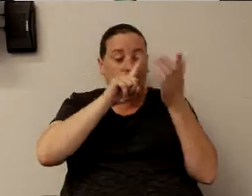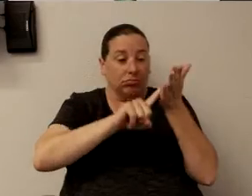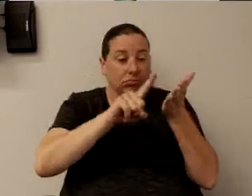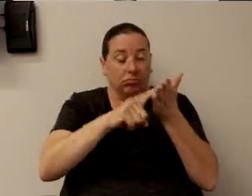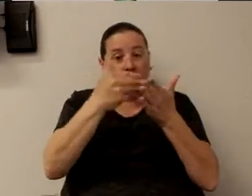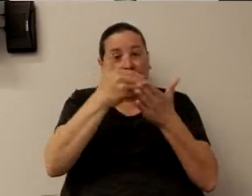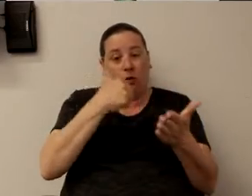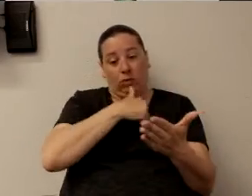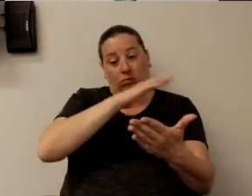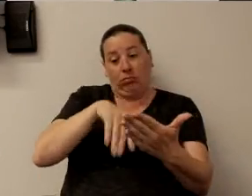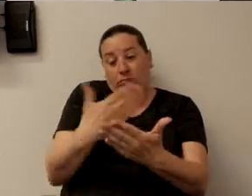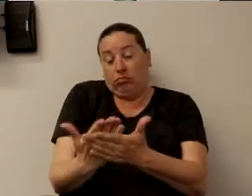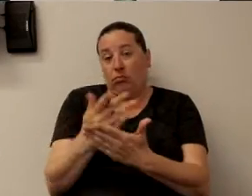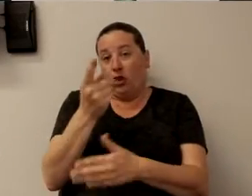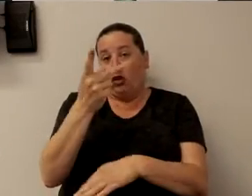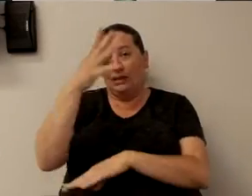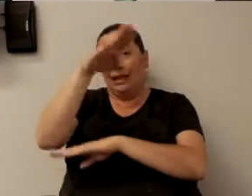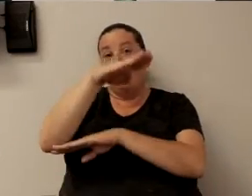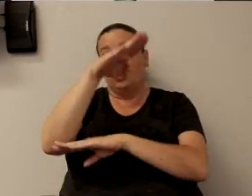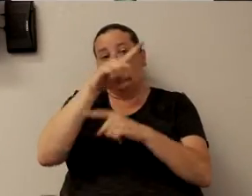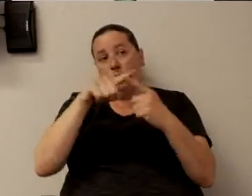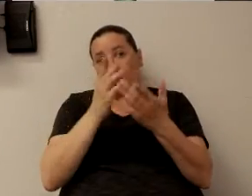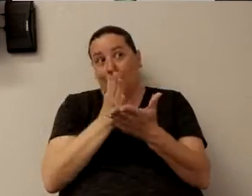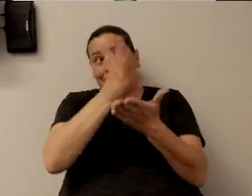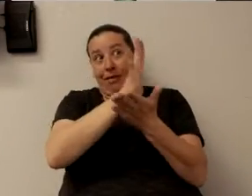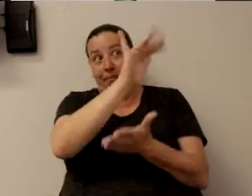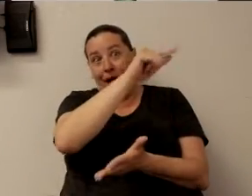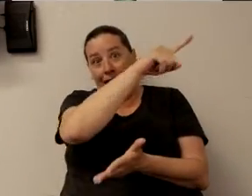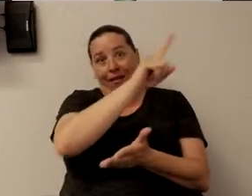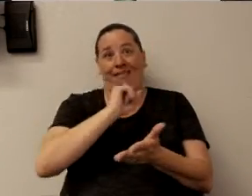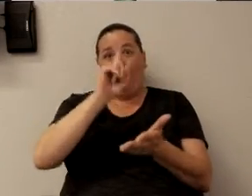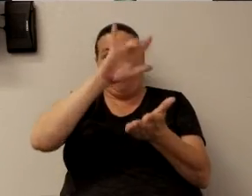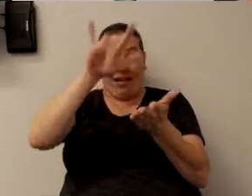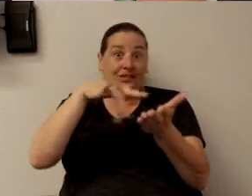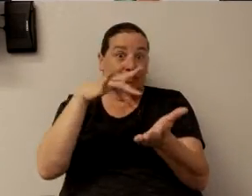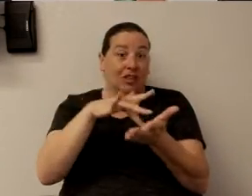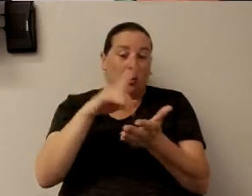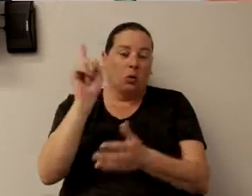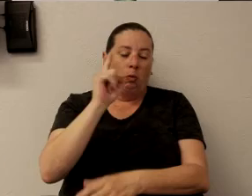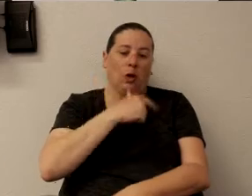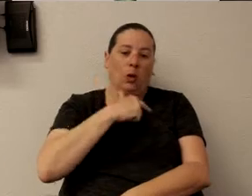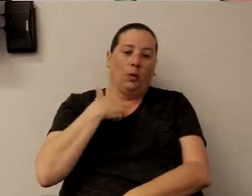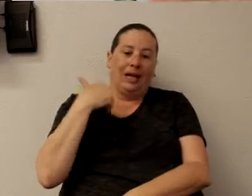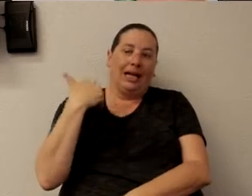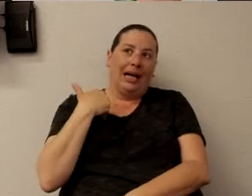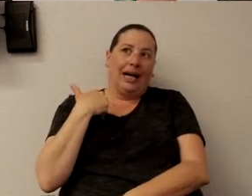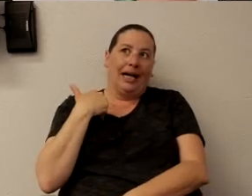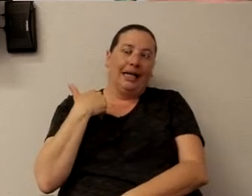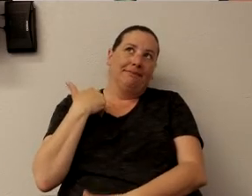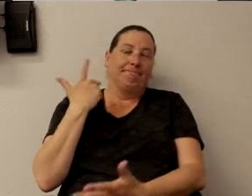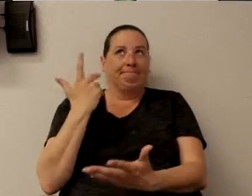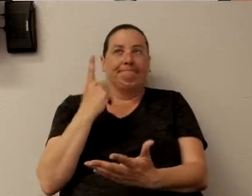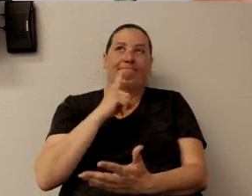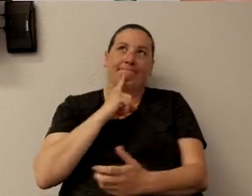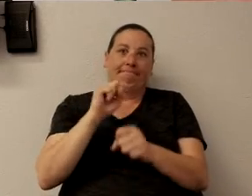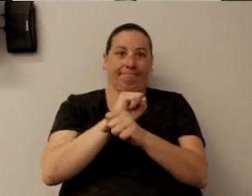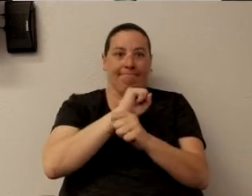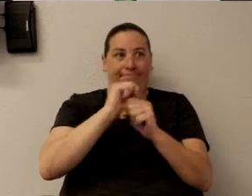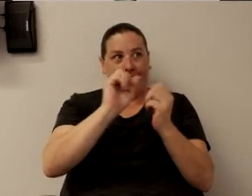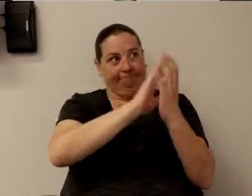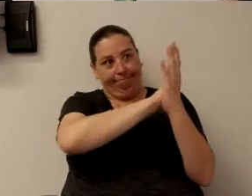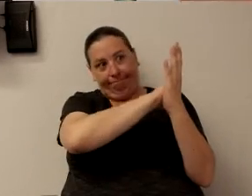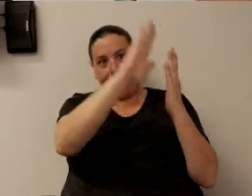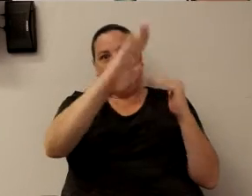to stop by the command center where we have literally across the entire east